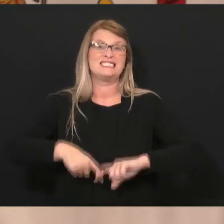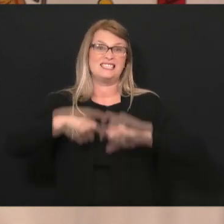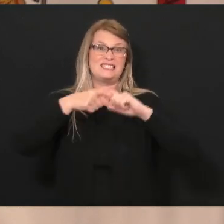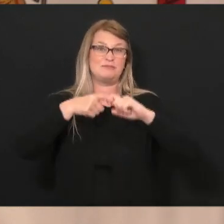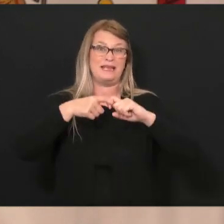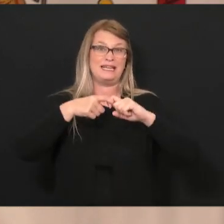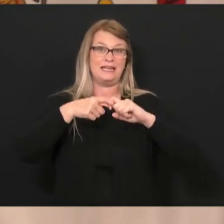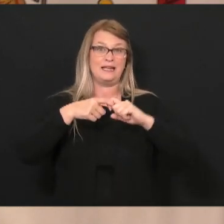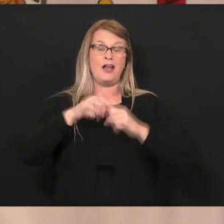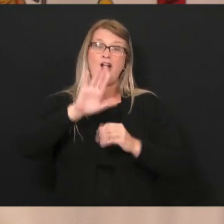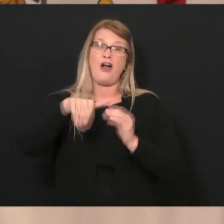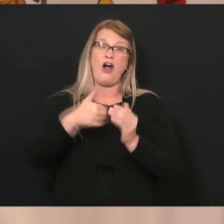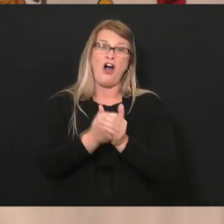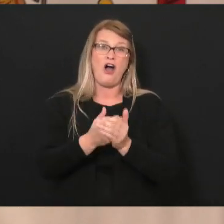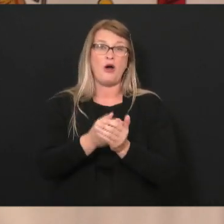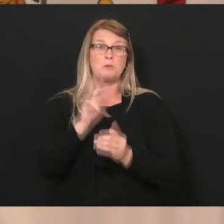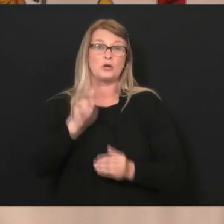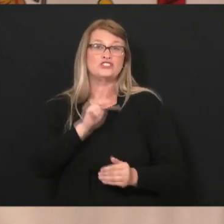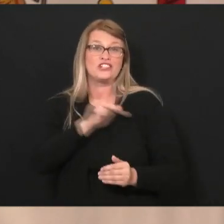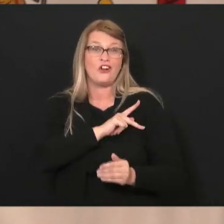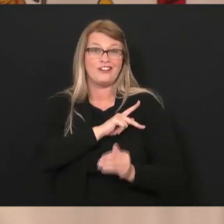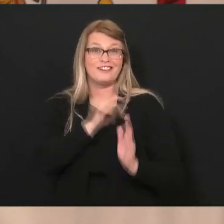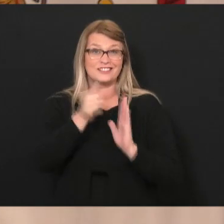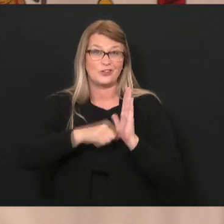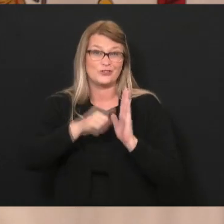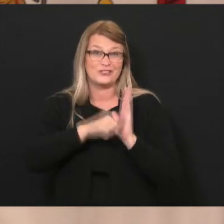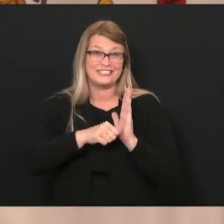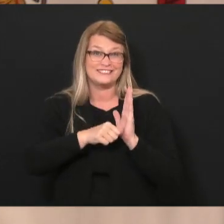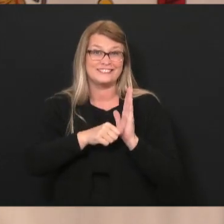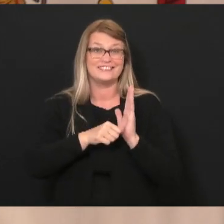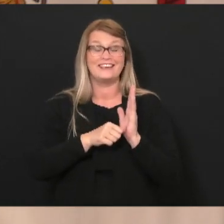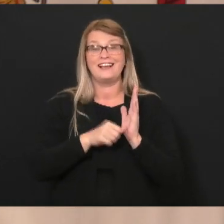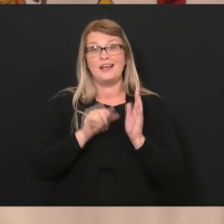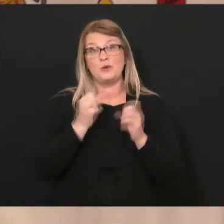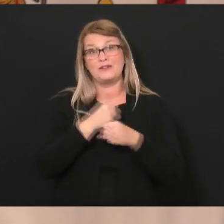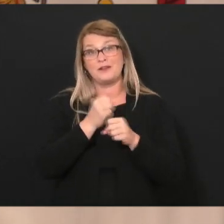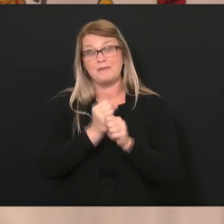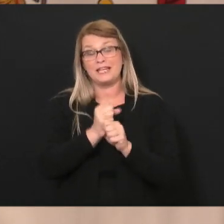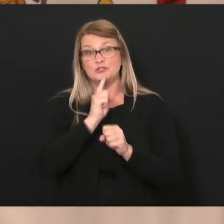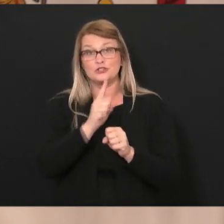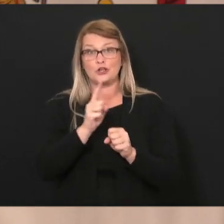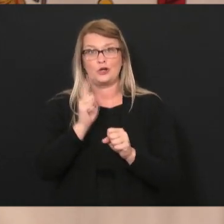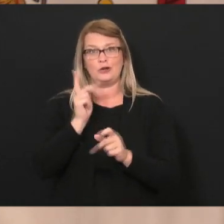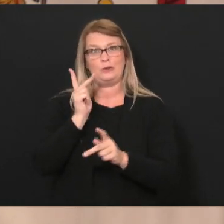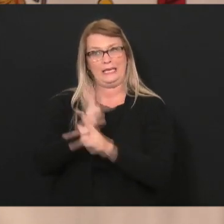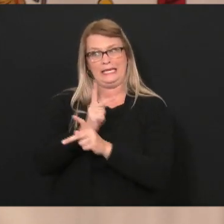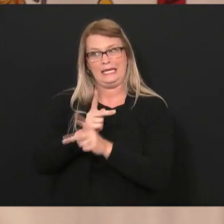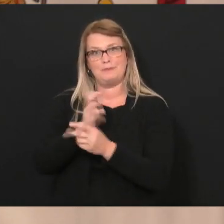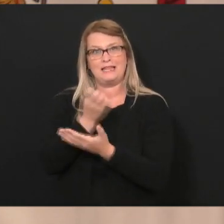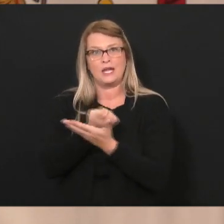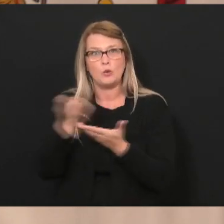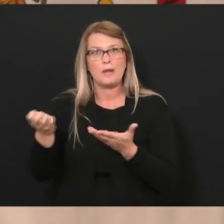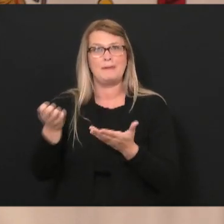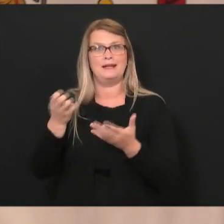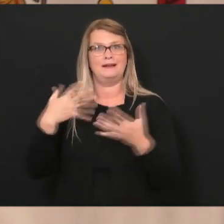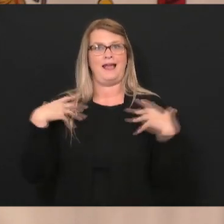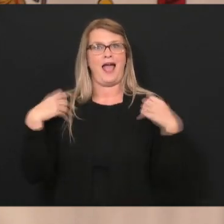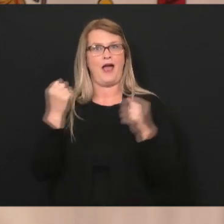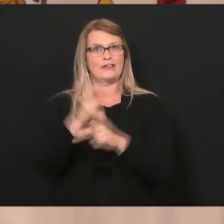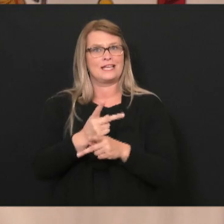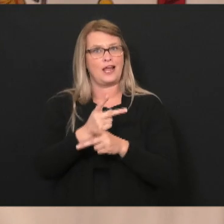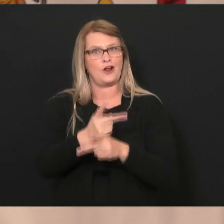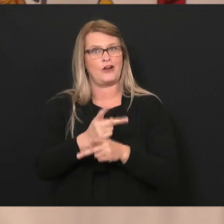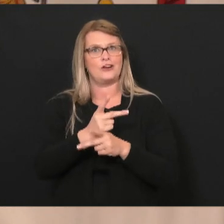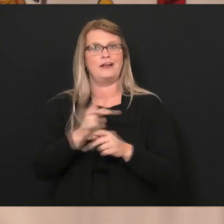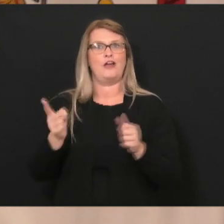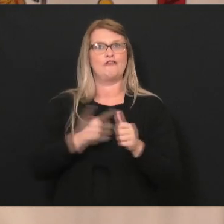elective procedures. We've got to do that in order to some way take care of our first responders and all of our healthcare people and